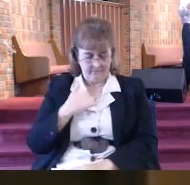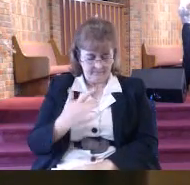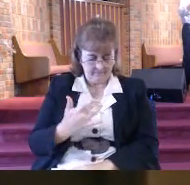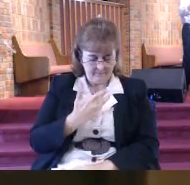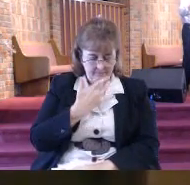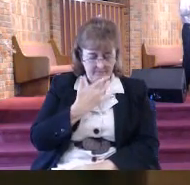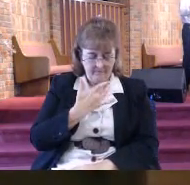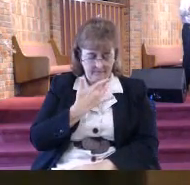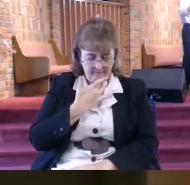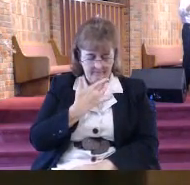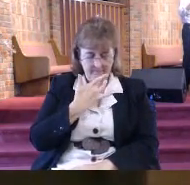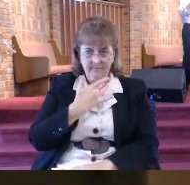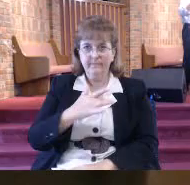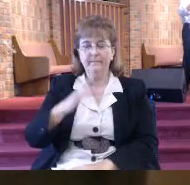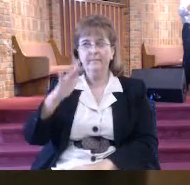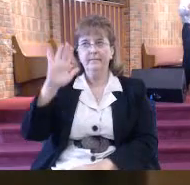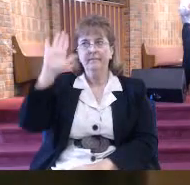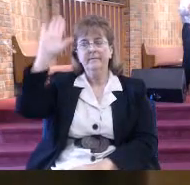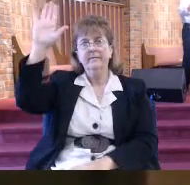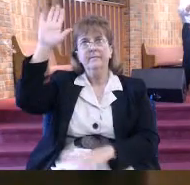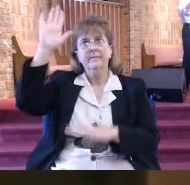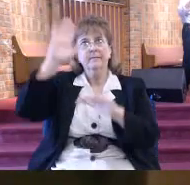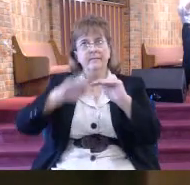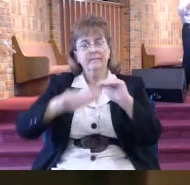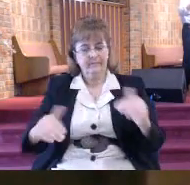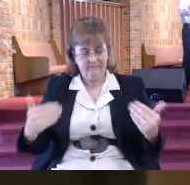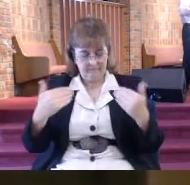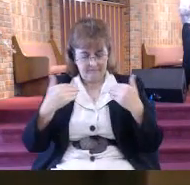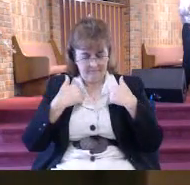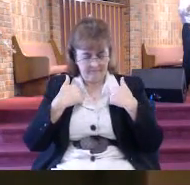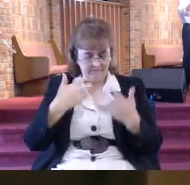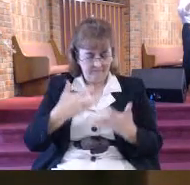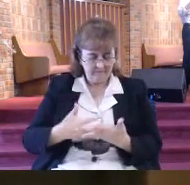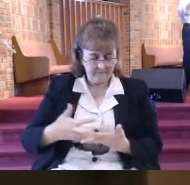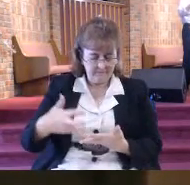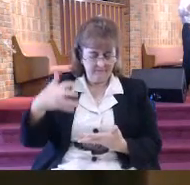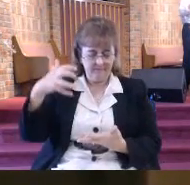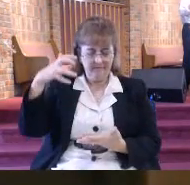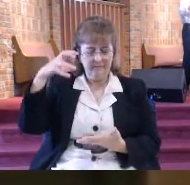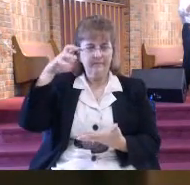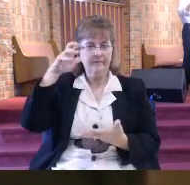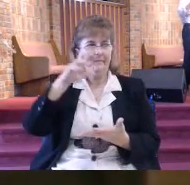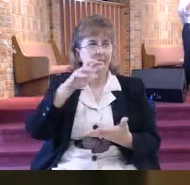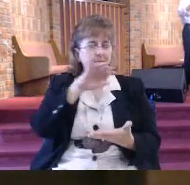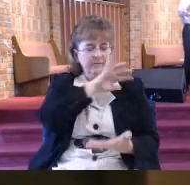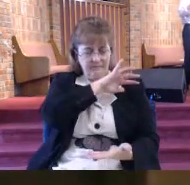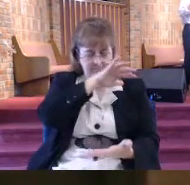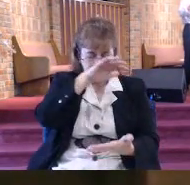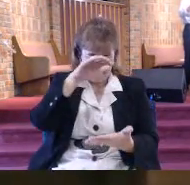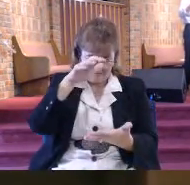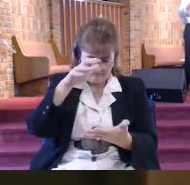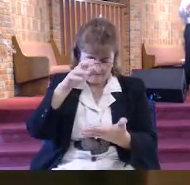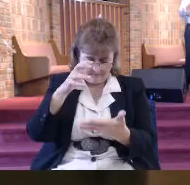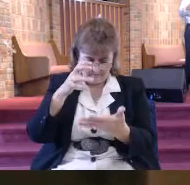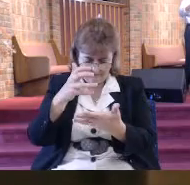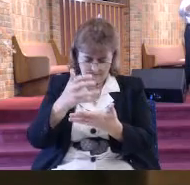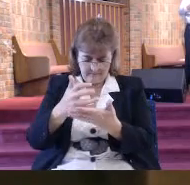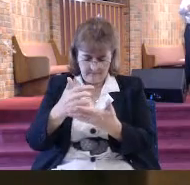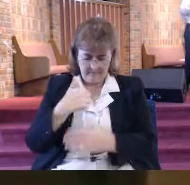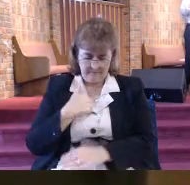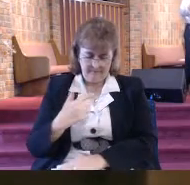I'd rather be His than have riches